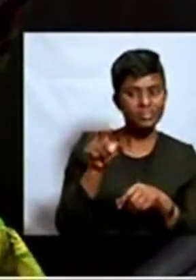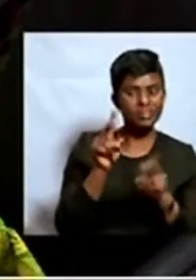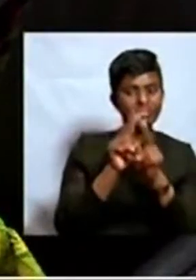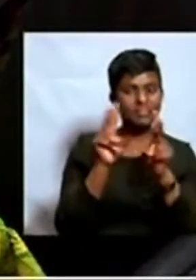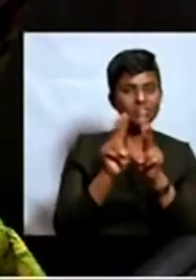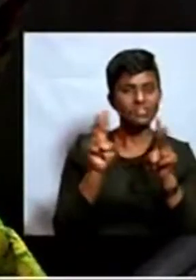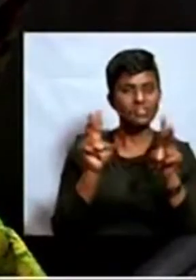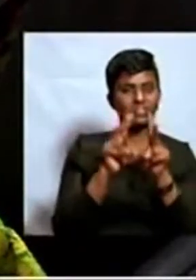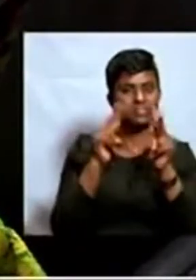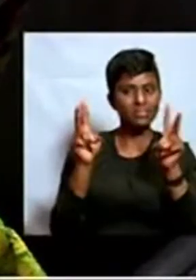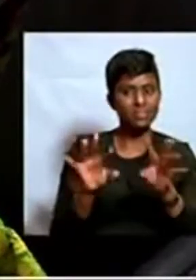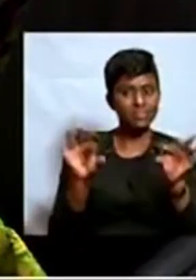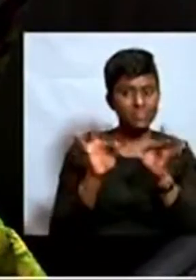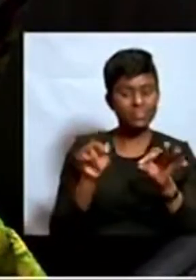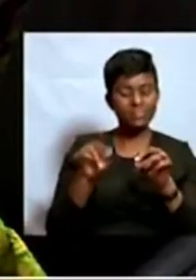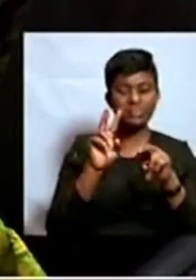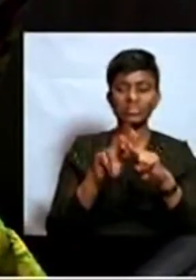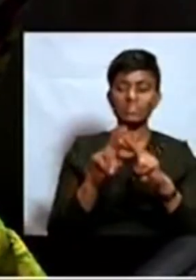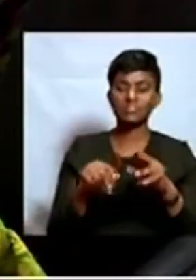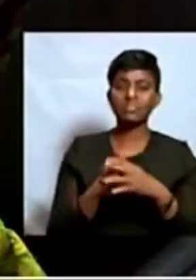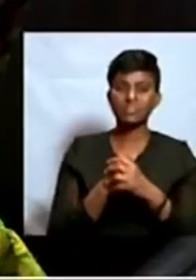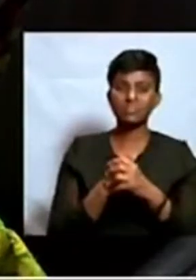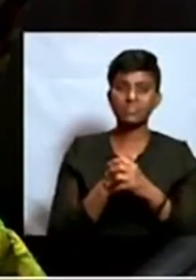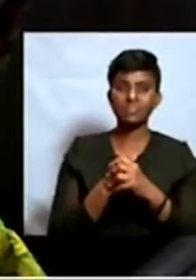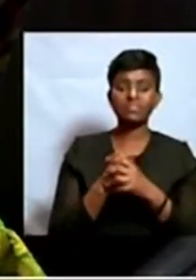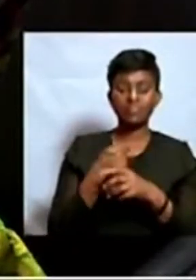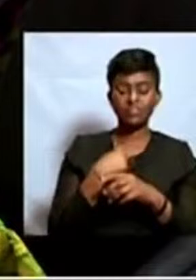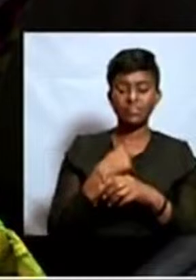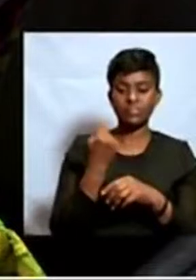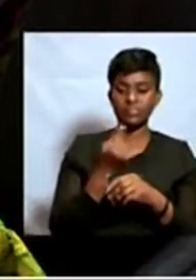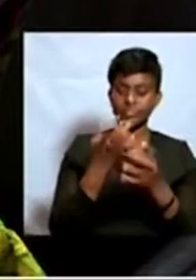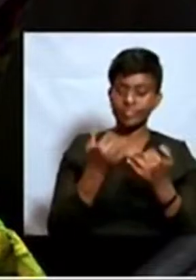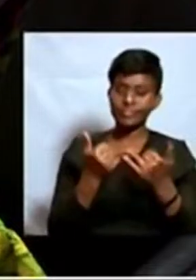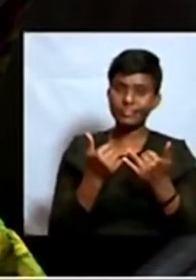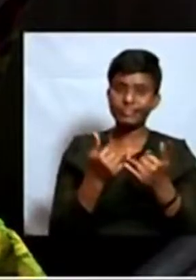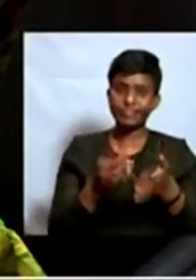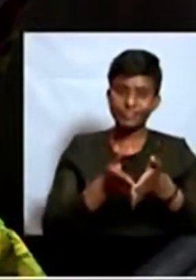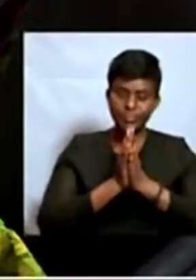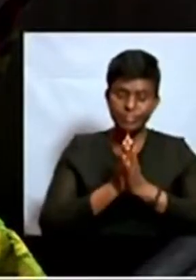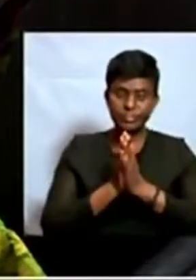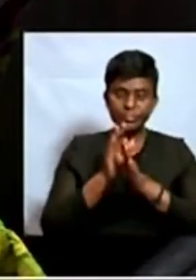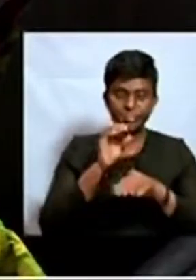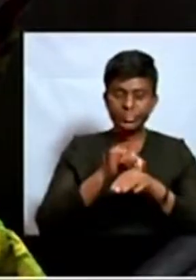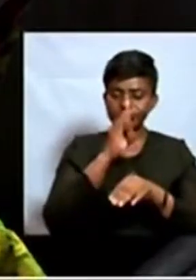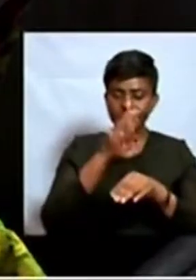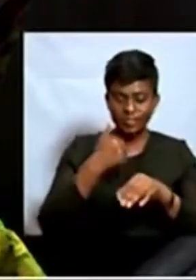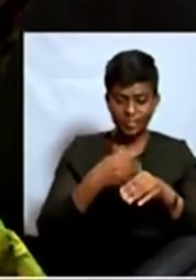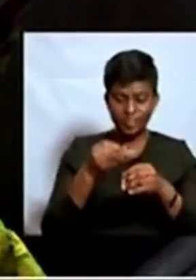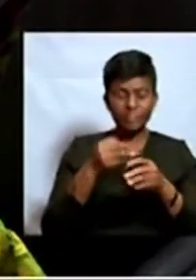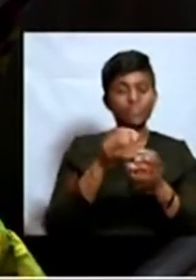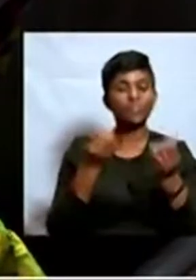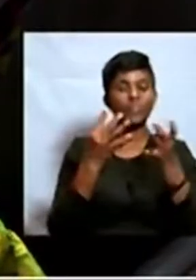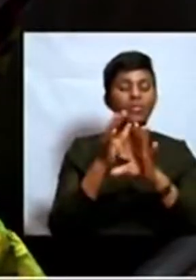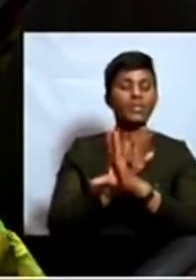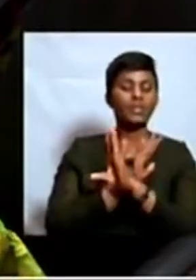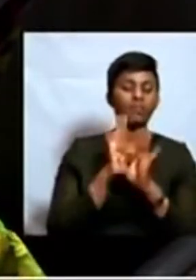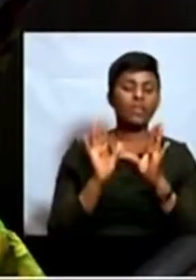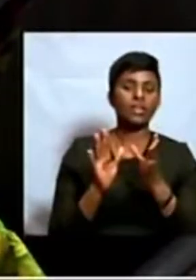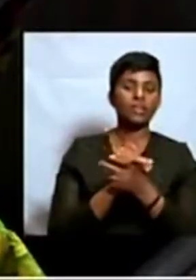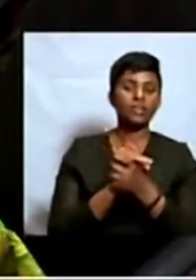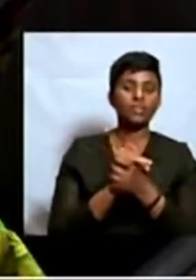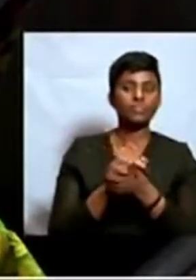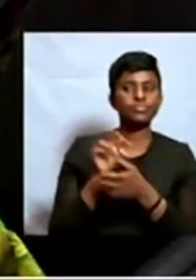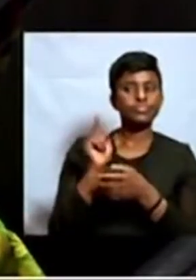very, very important, Chair. I want to ask on behalf of many Zambians.